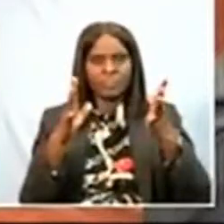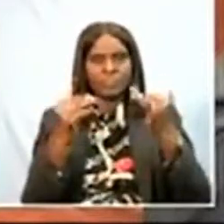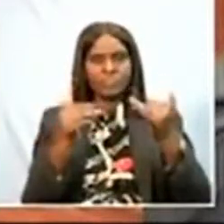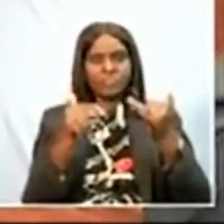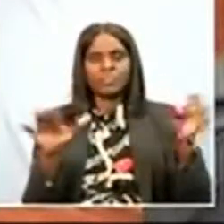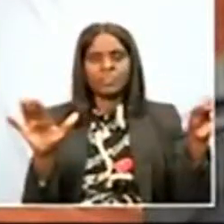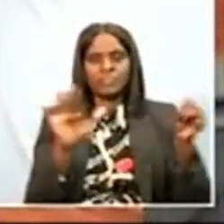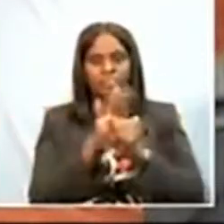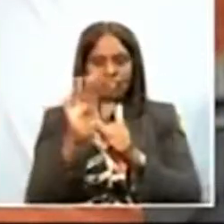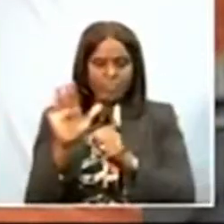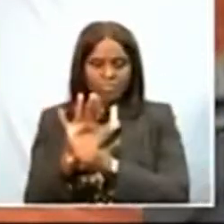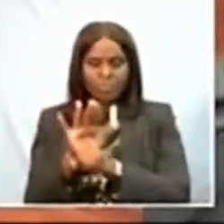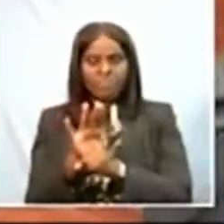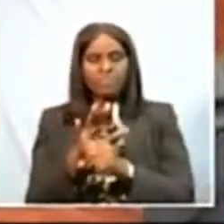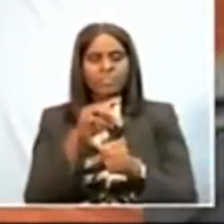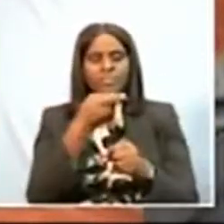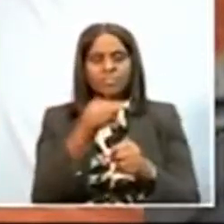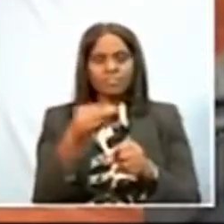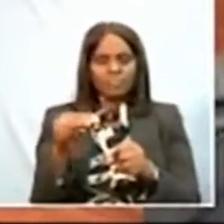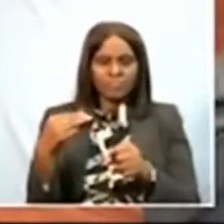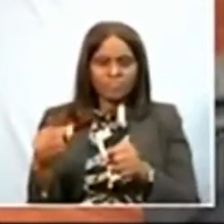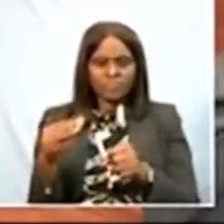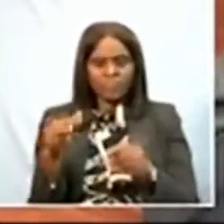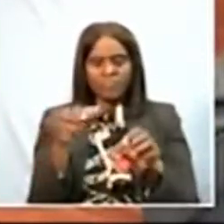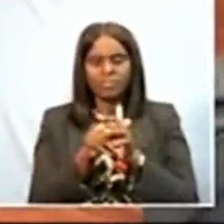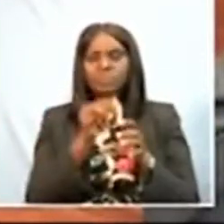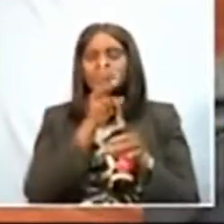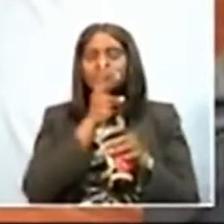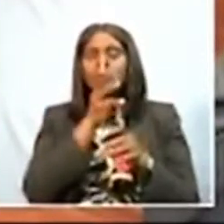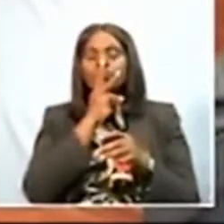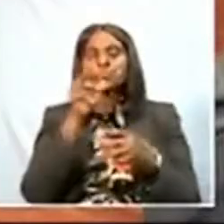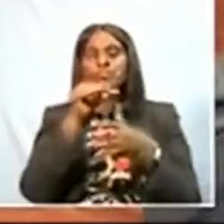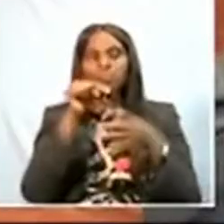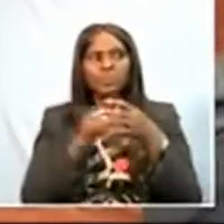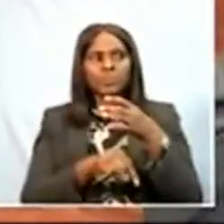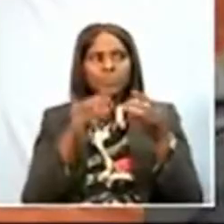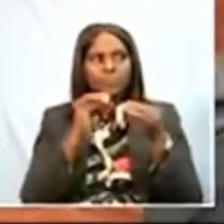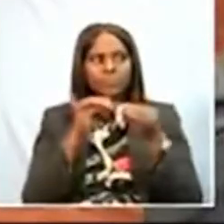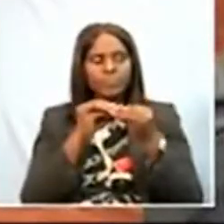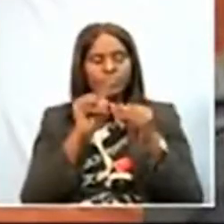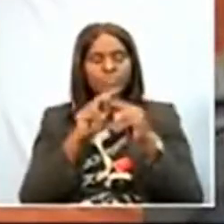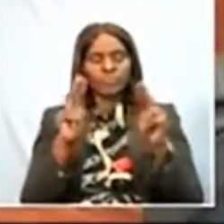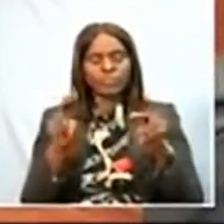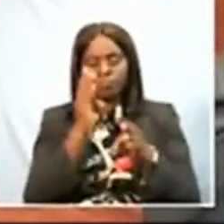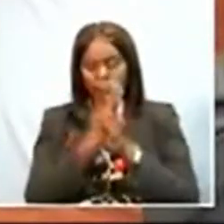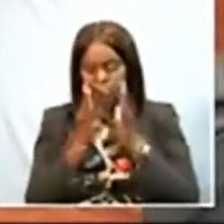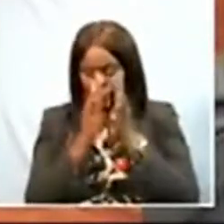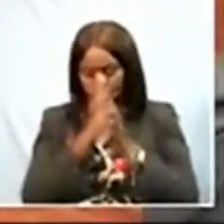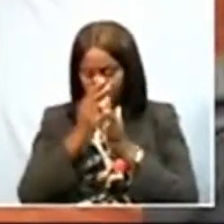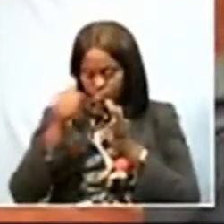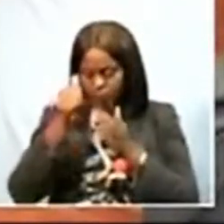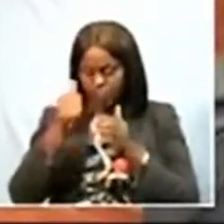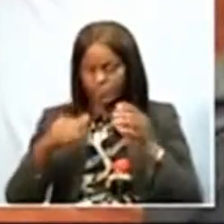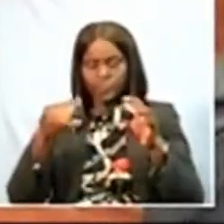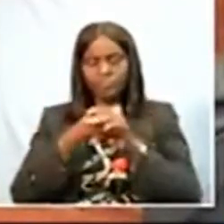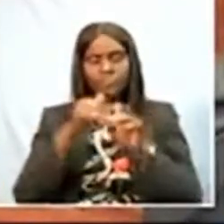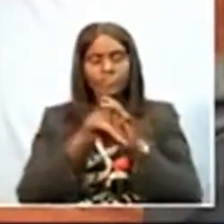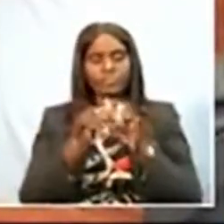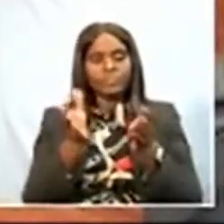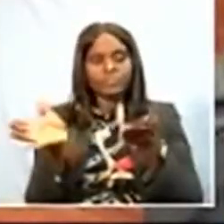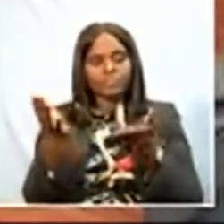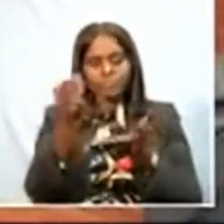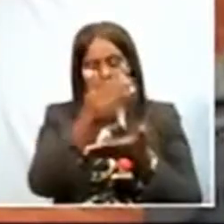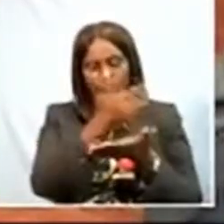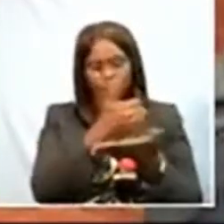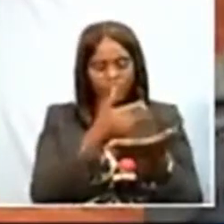silt coarse material in the borehole. Further, Chair, the contractor was engaged to